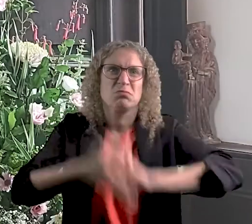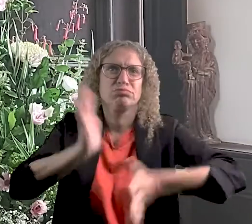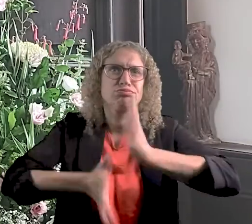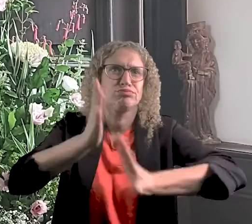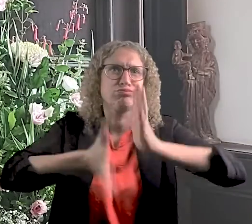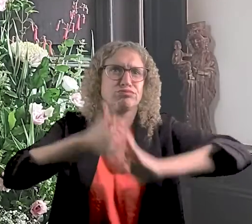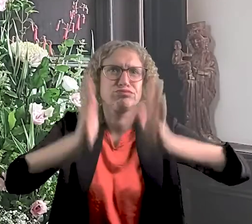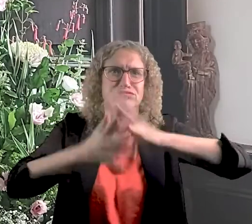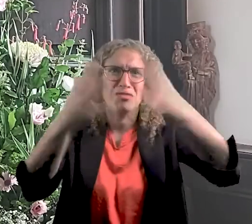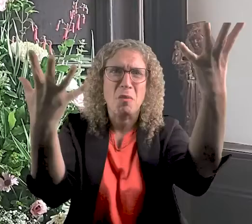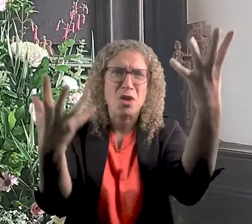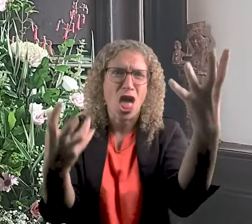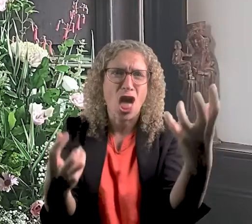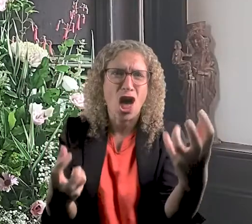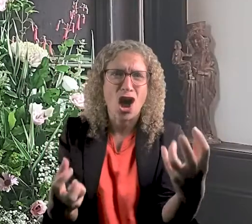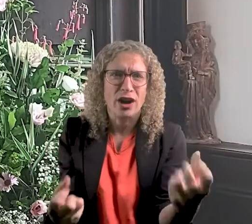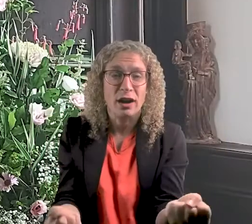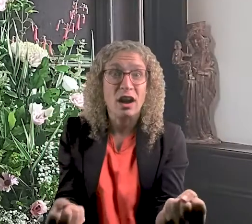on the Western Isles.